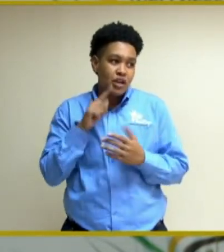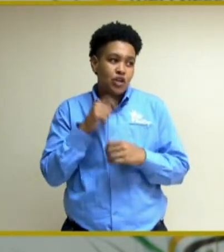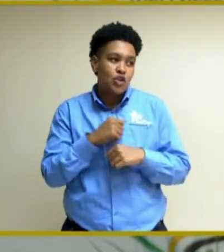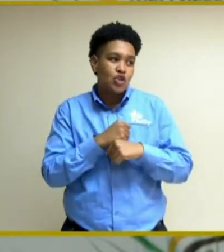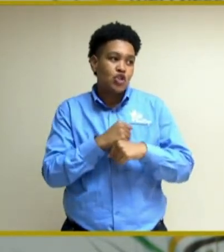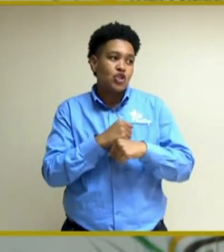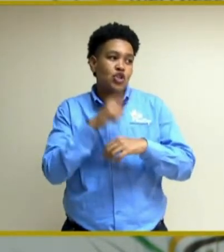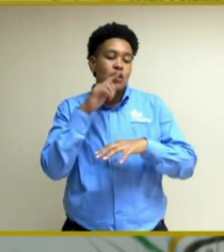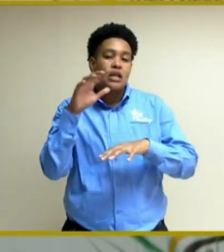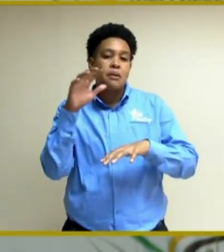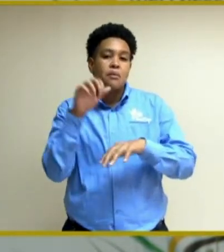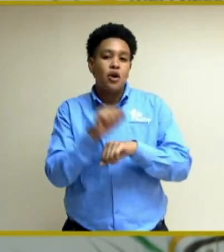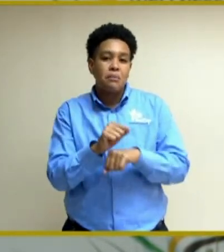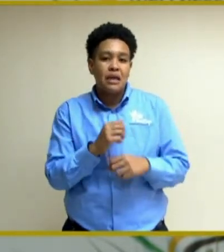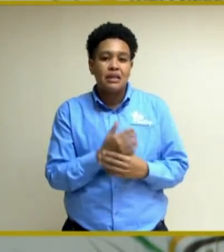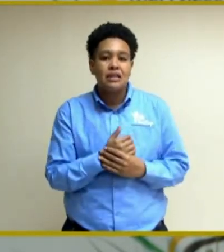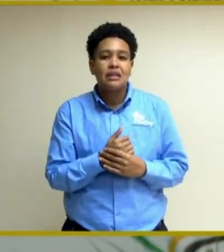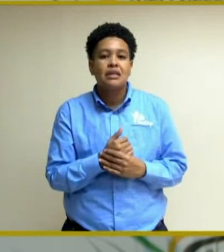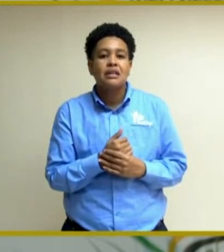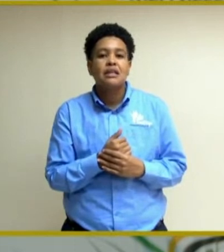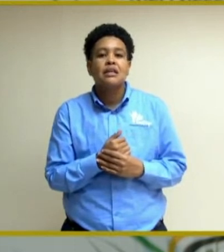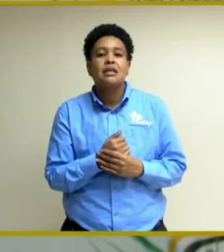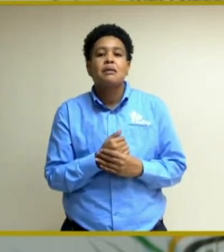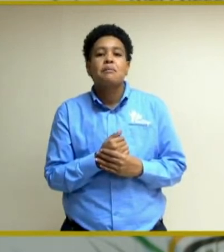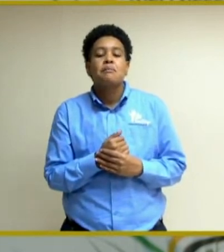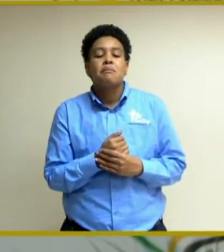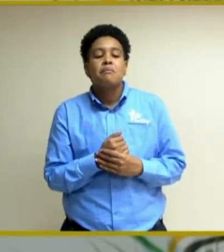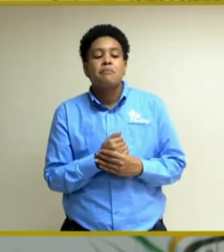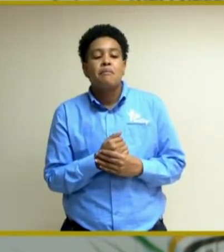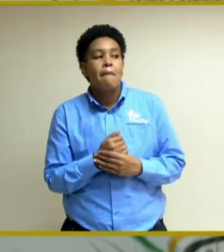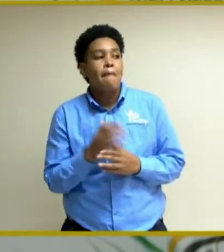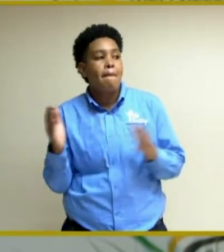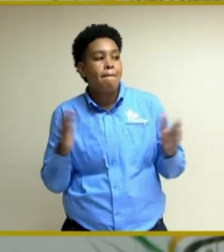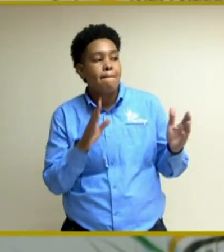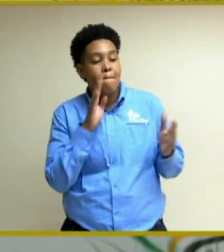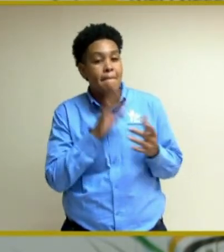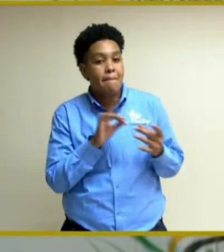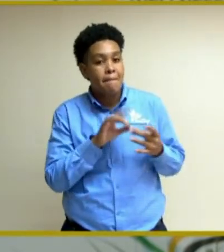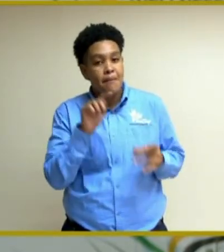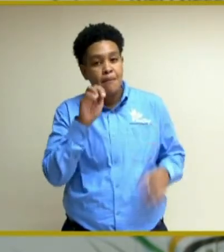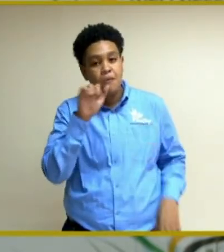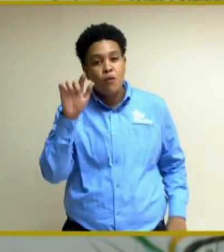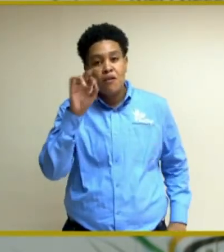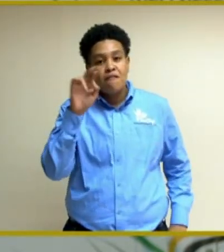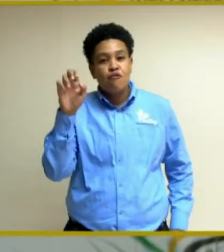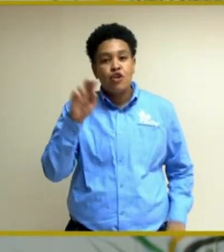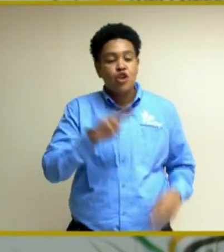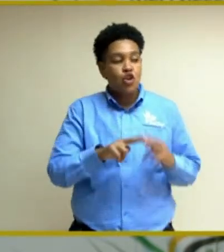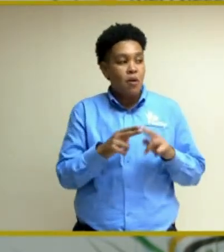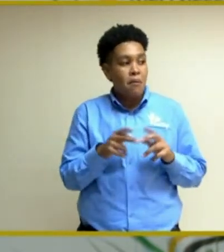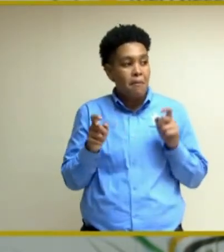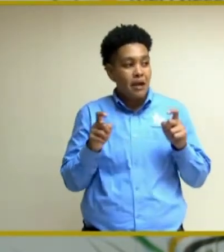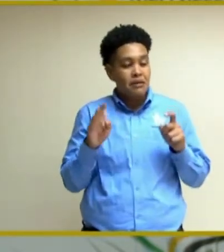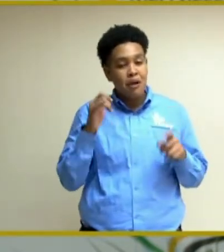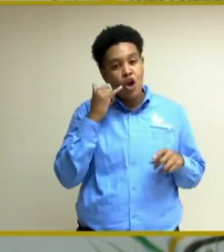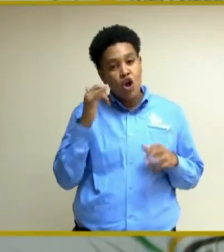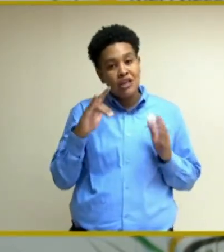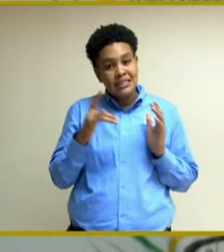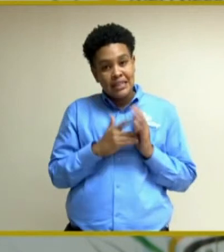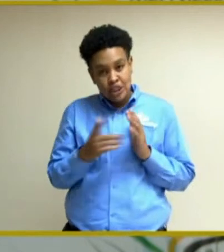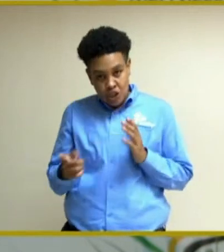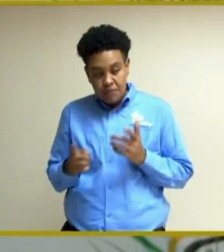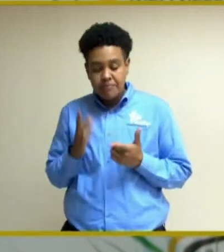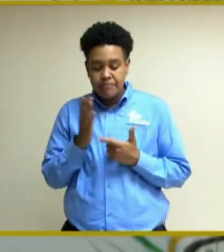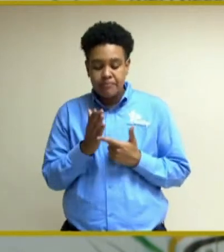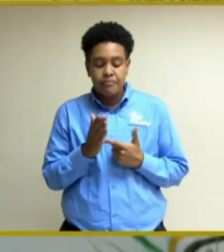an appointment. The plan speaks to a toll-free number that is going to be manned by a BPO firm. The plan speaks